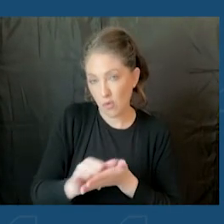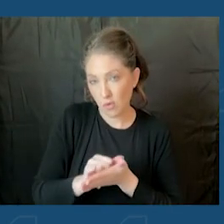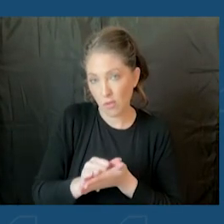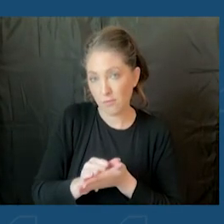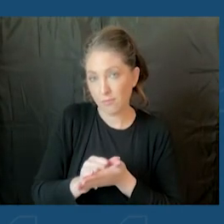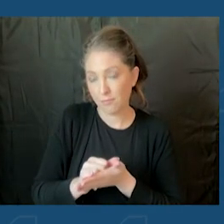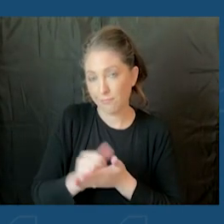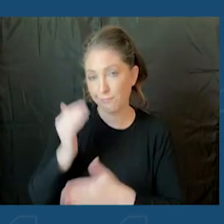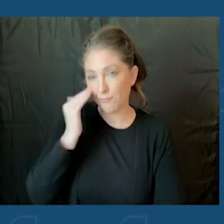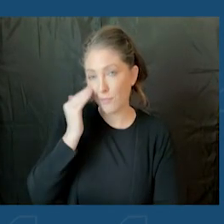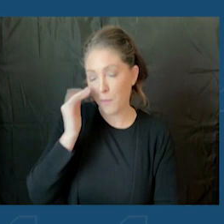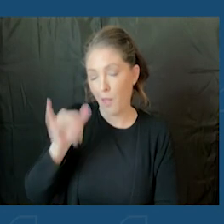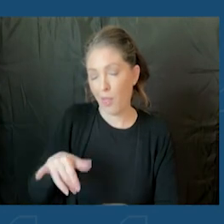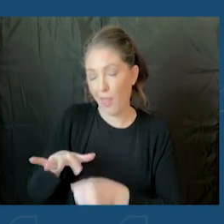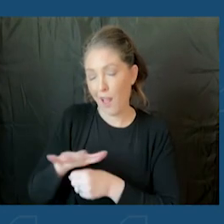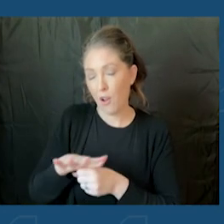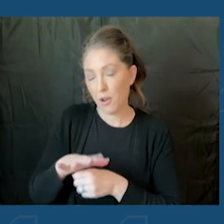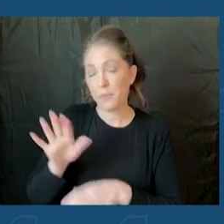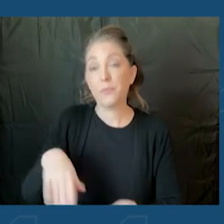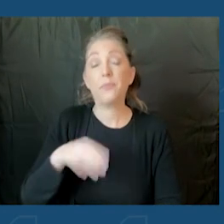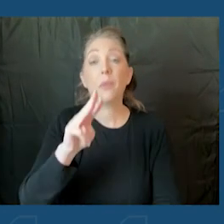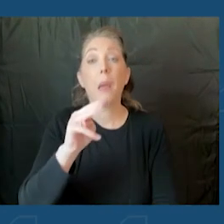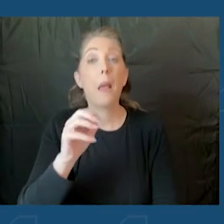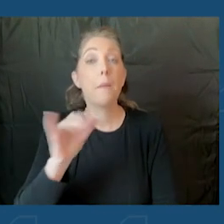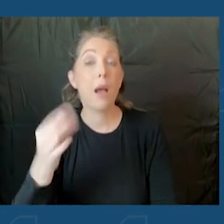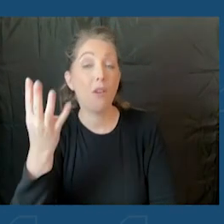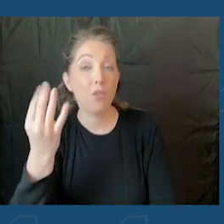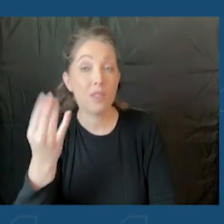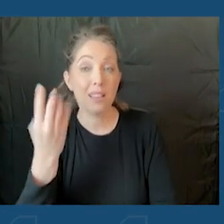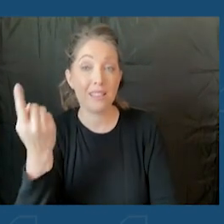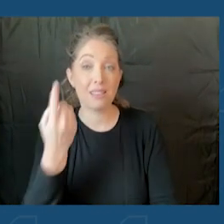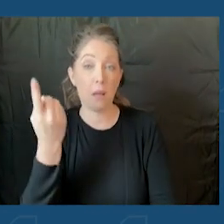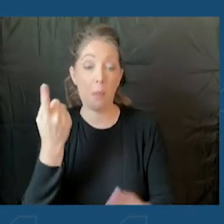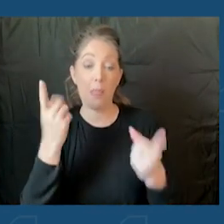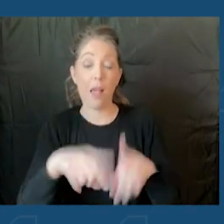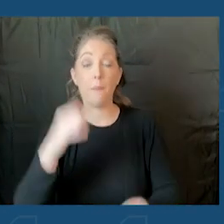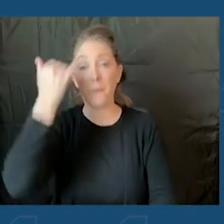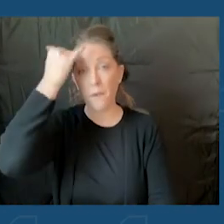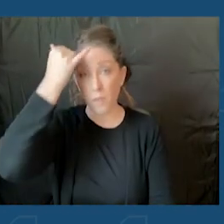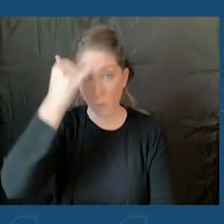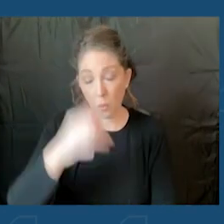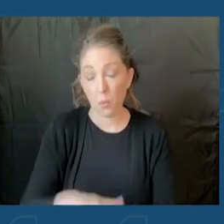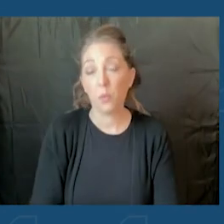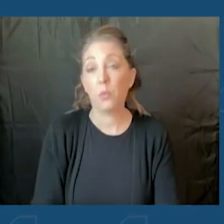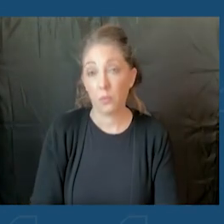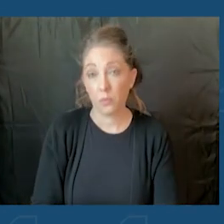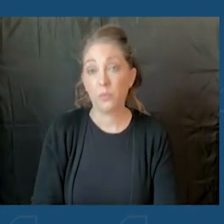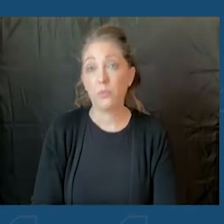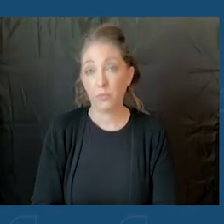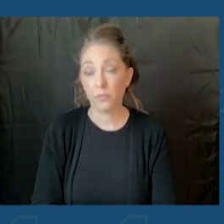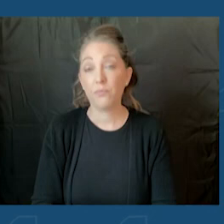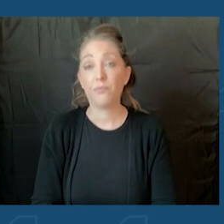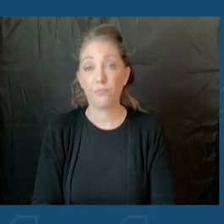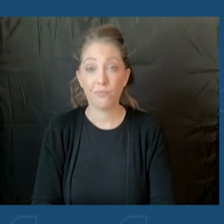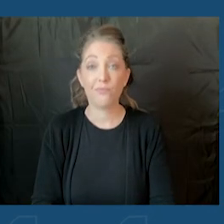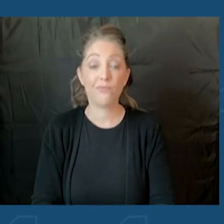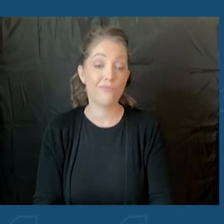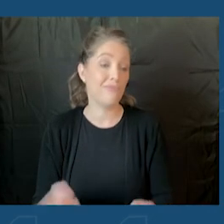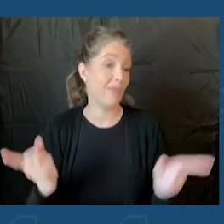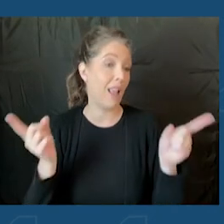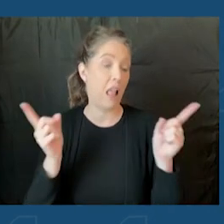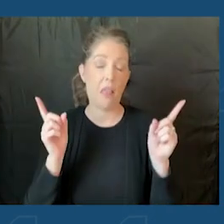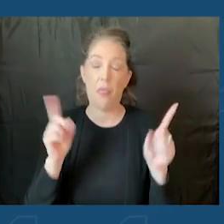What happened this morning. On May 14th, something happened right in the city of Buffalo, in the western part of our state. And that was something